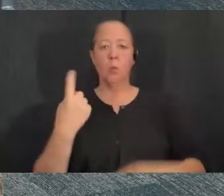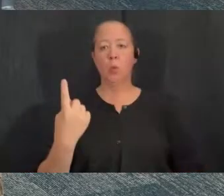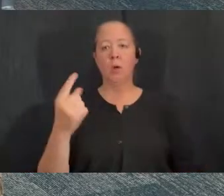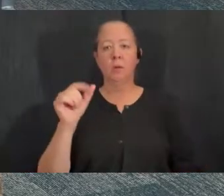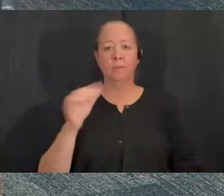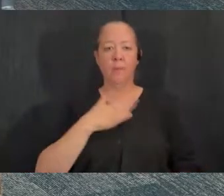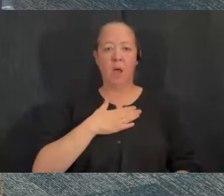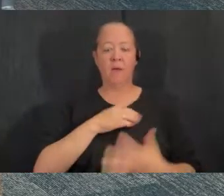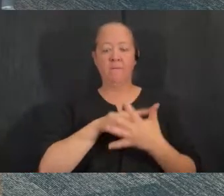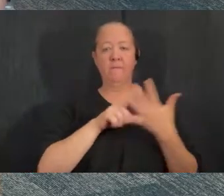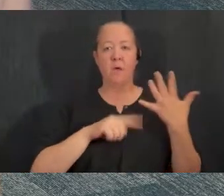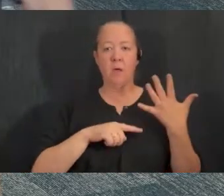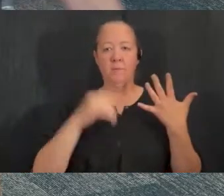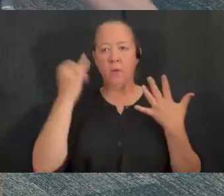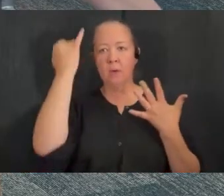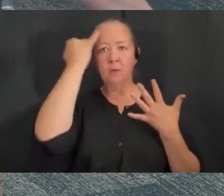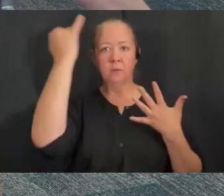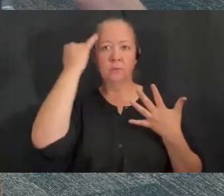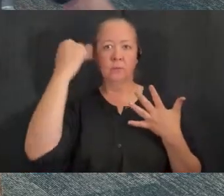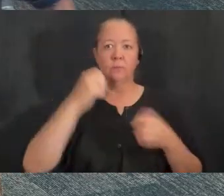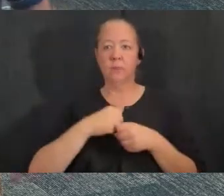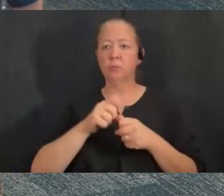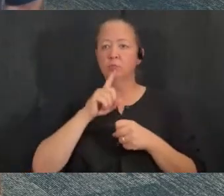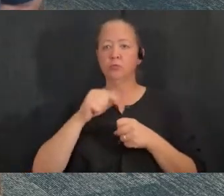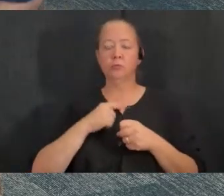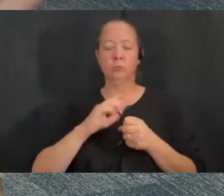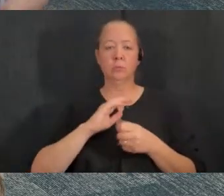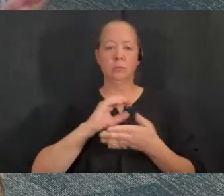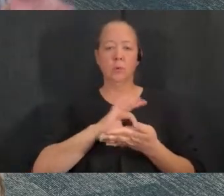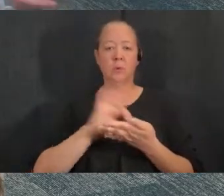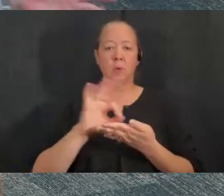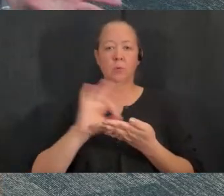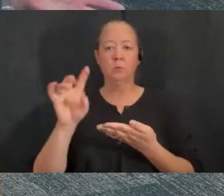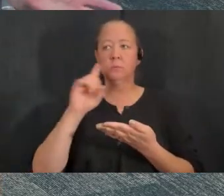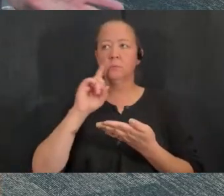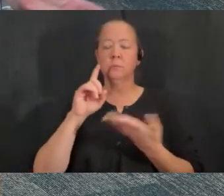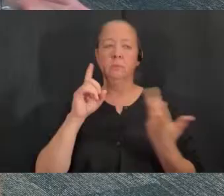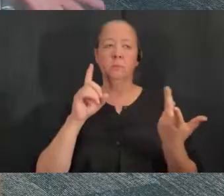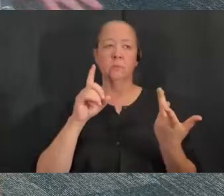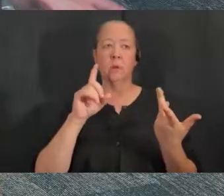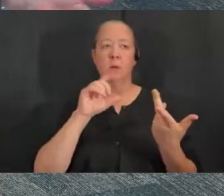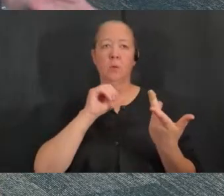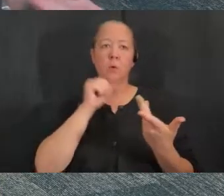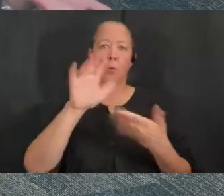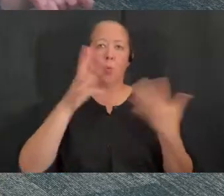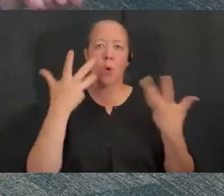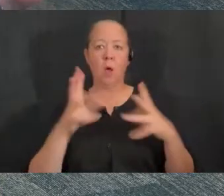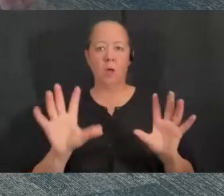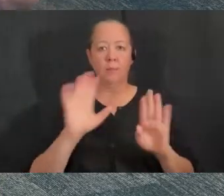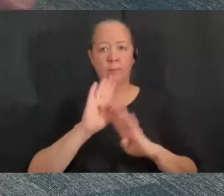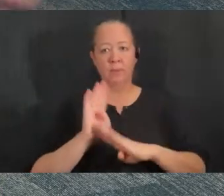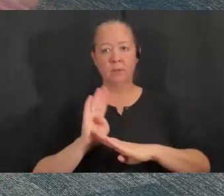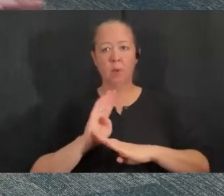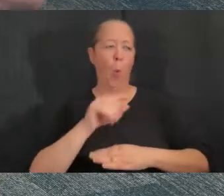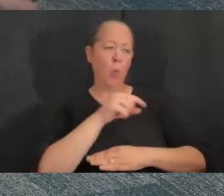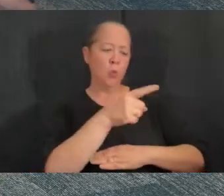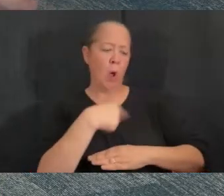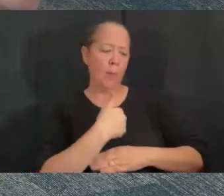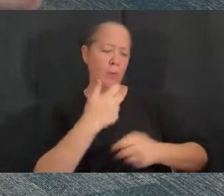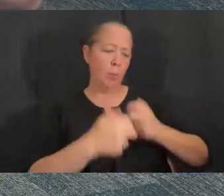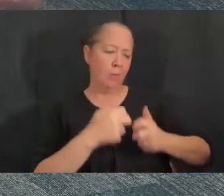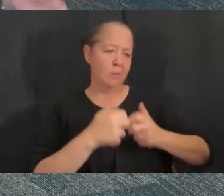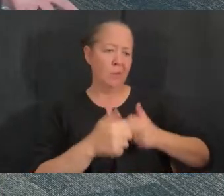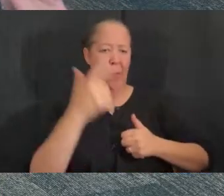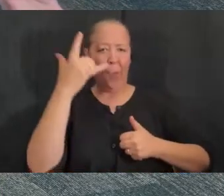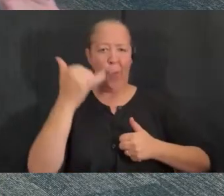sure we got our counting so that all our businesses don't say, we're having problems. Why do you want to muddy the